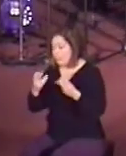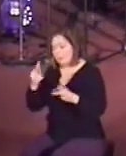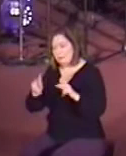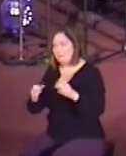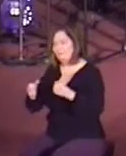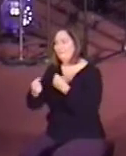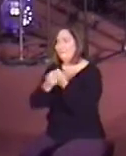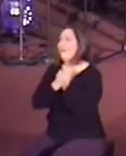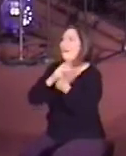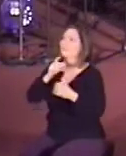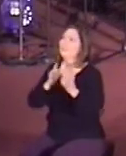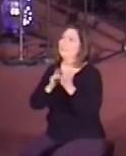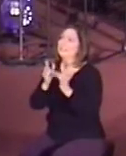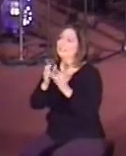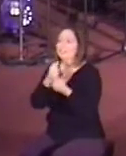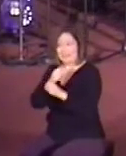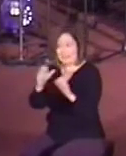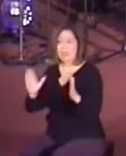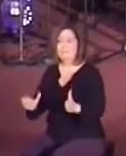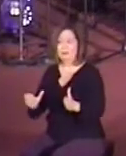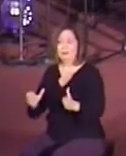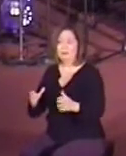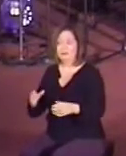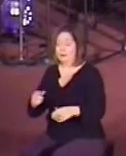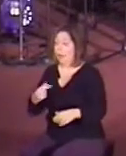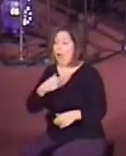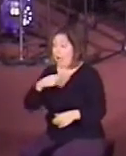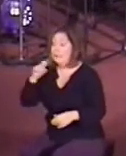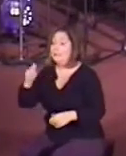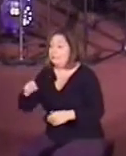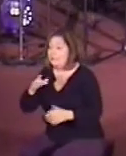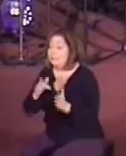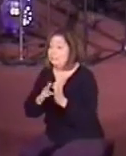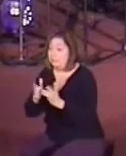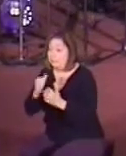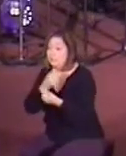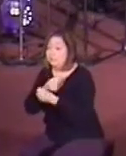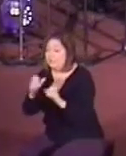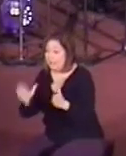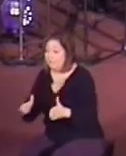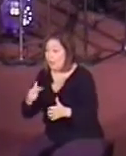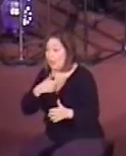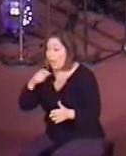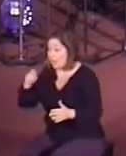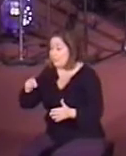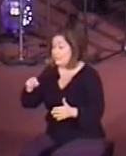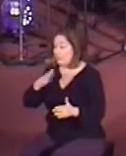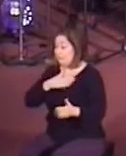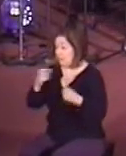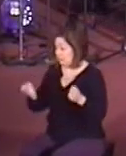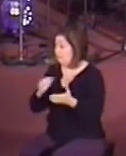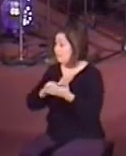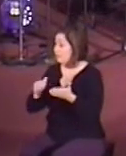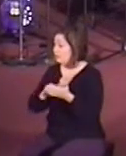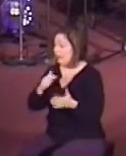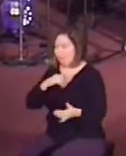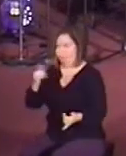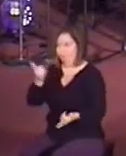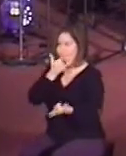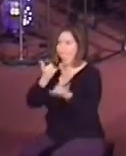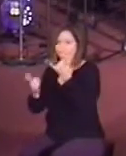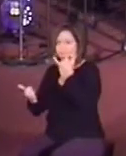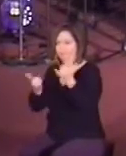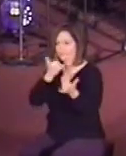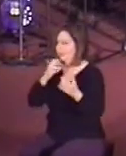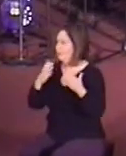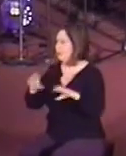love Jesus as Savior, and trust me, I need Jesus as Savior. I need the forgiveness of my sins. I have messed up more ways than I care to